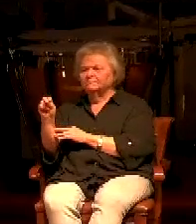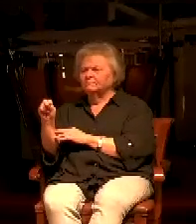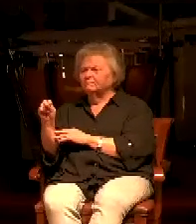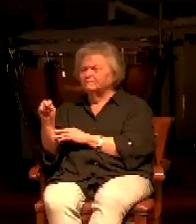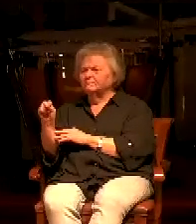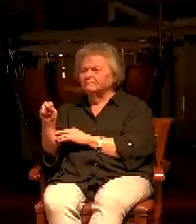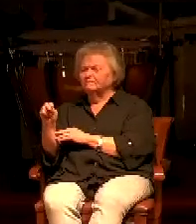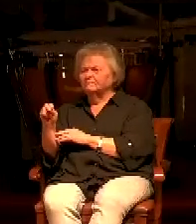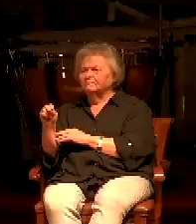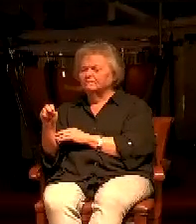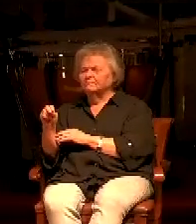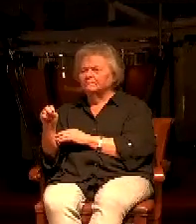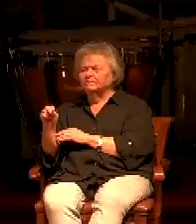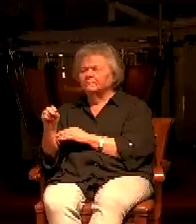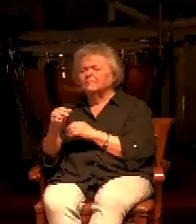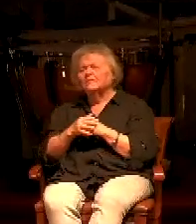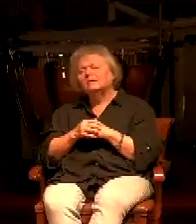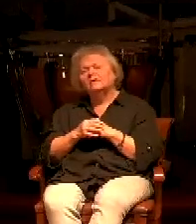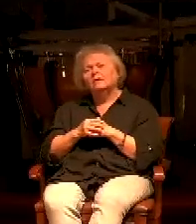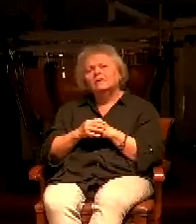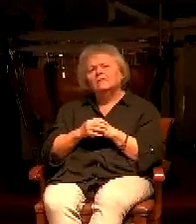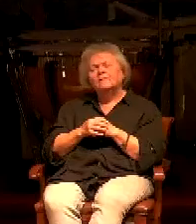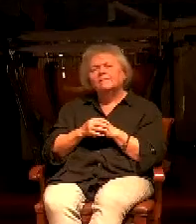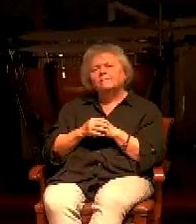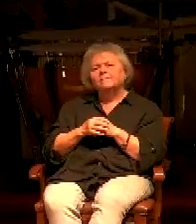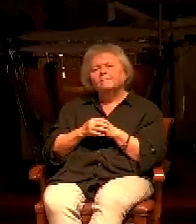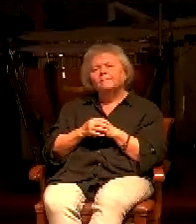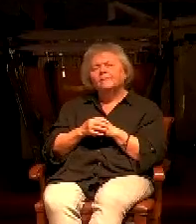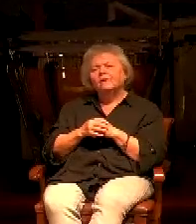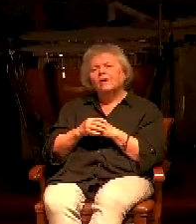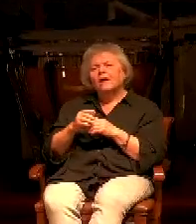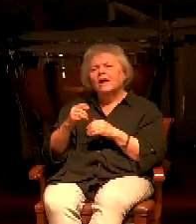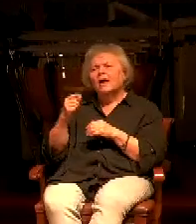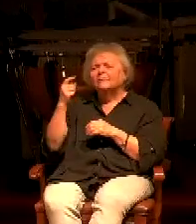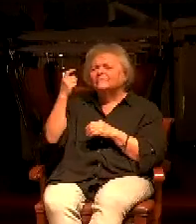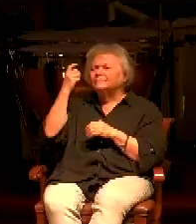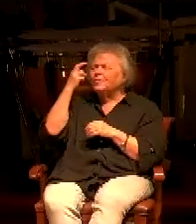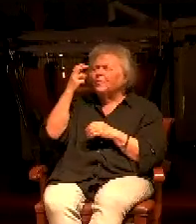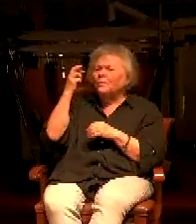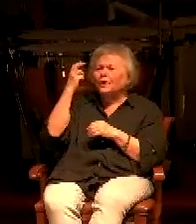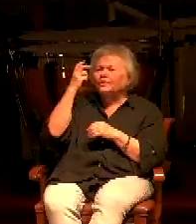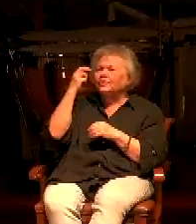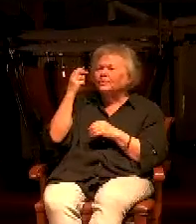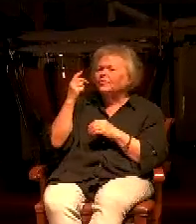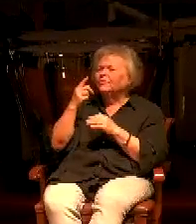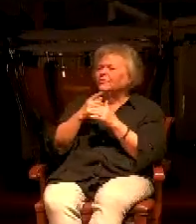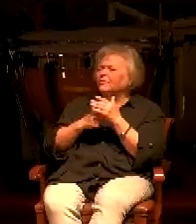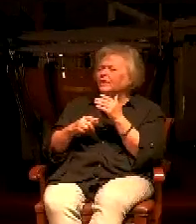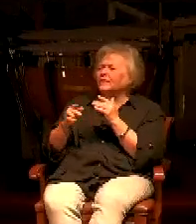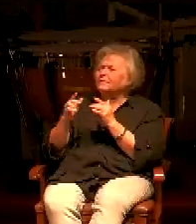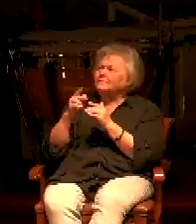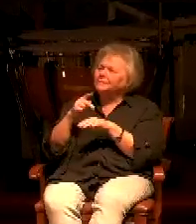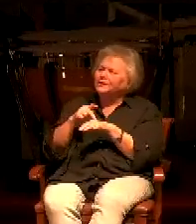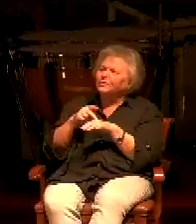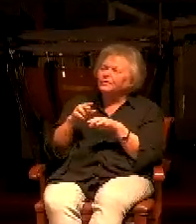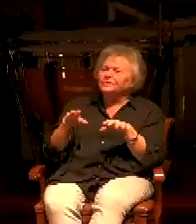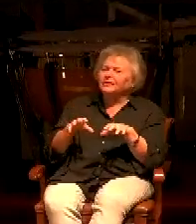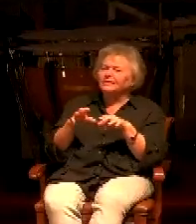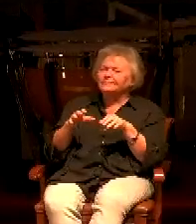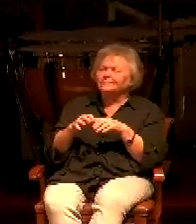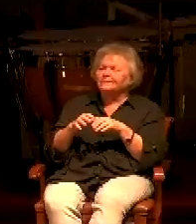I wonder what he thinks to say. I wonder what he does. But if you go on to read the story, Jesus says, "Bring some